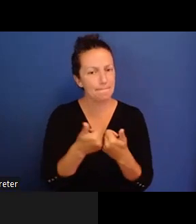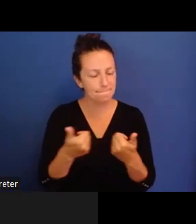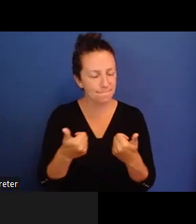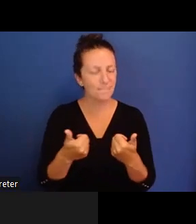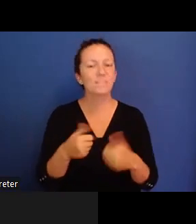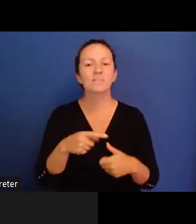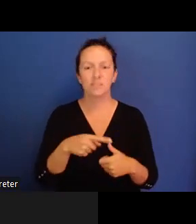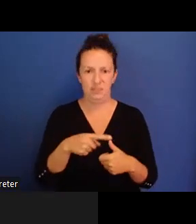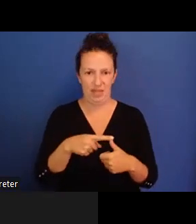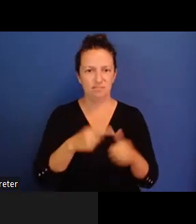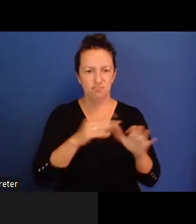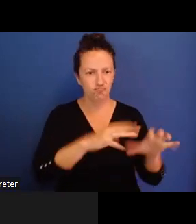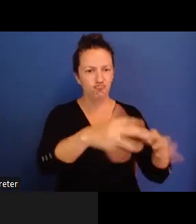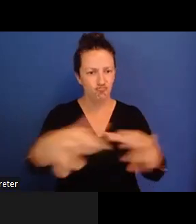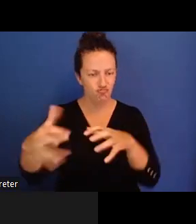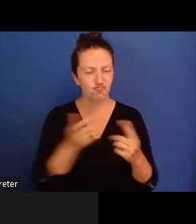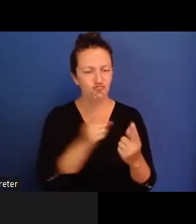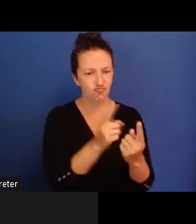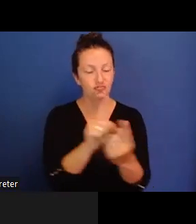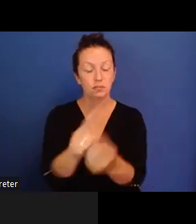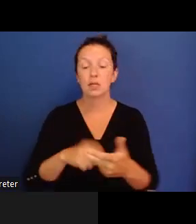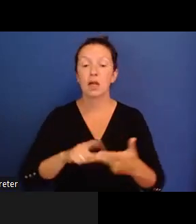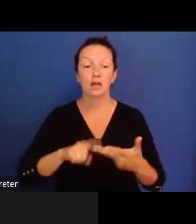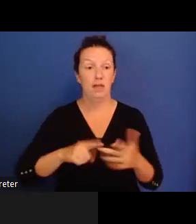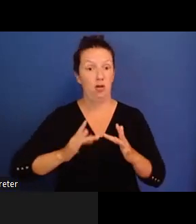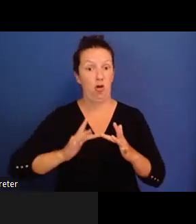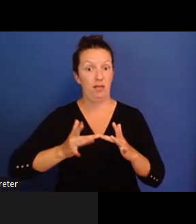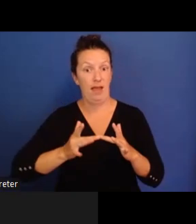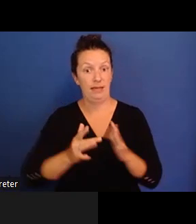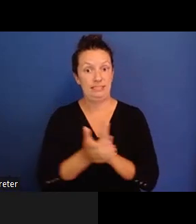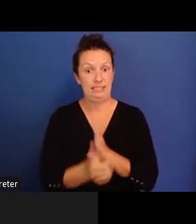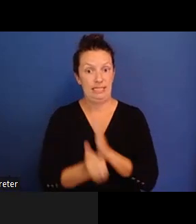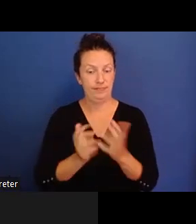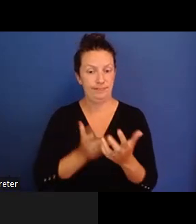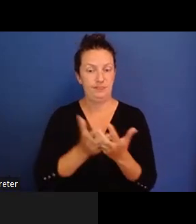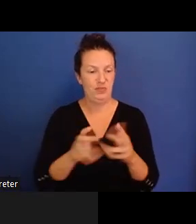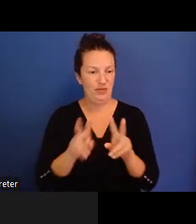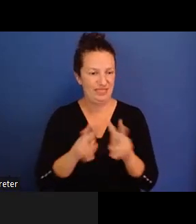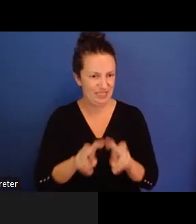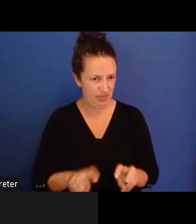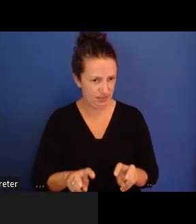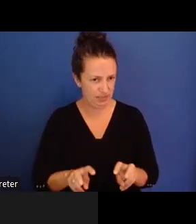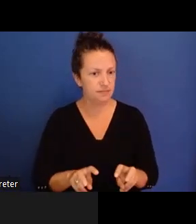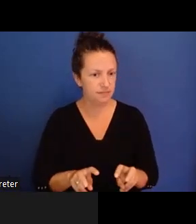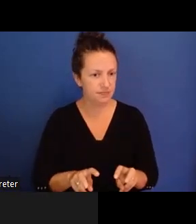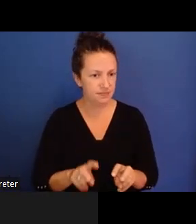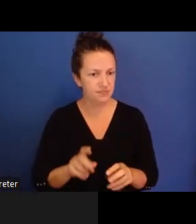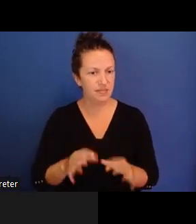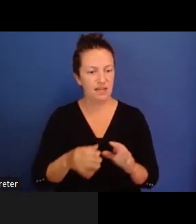online skills matcher assessment, which links your combination of skills with careers.